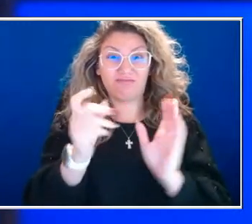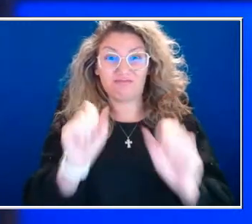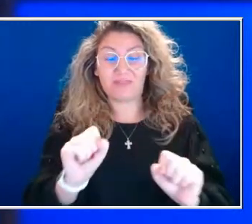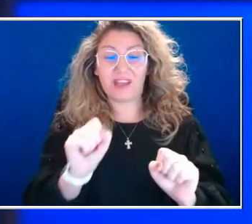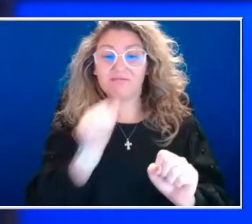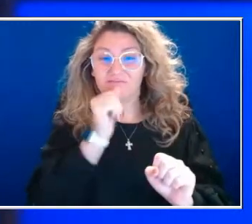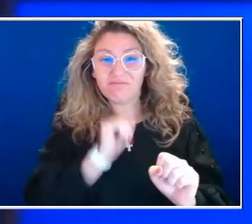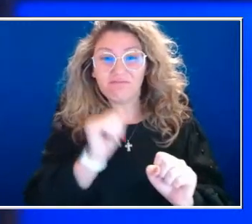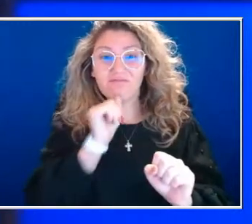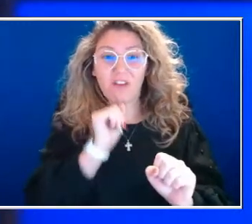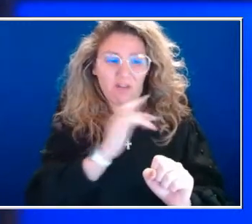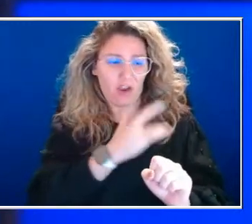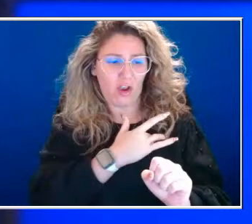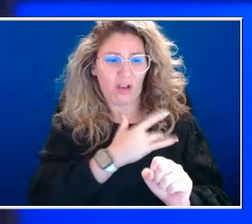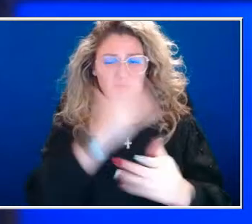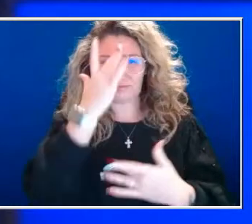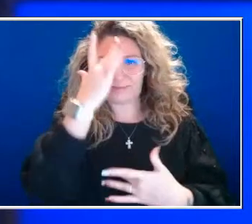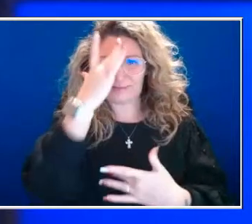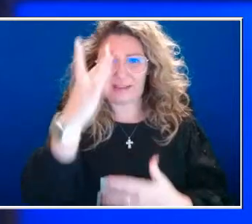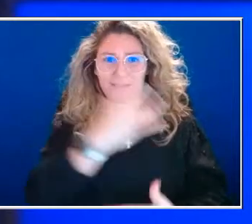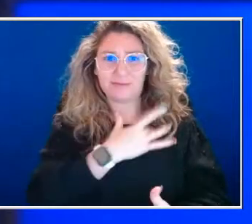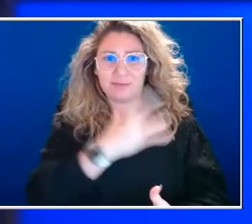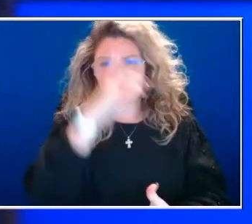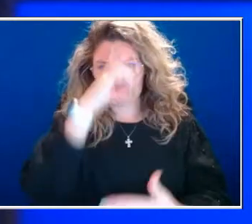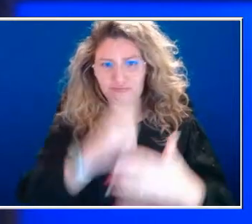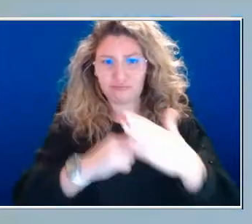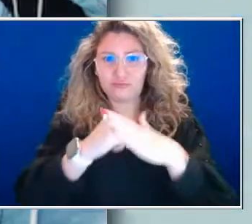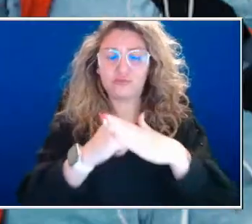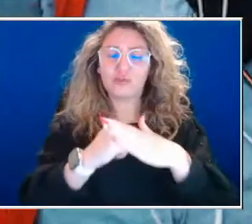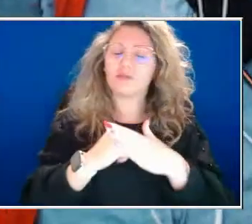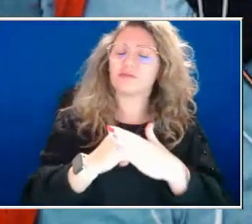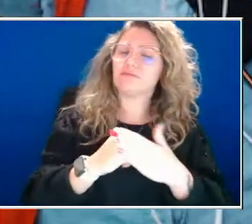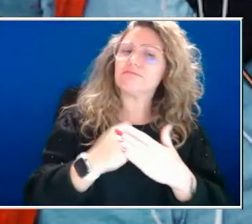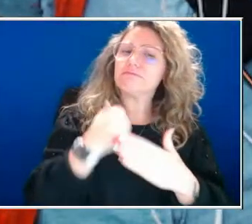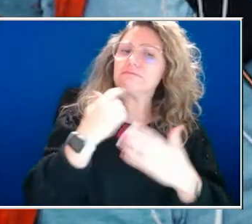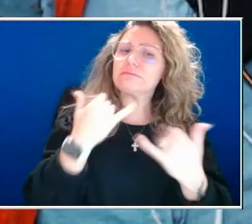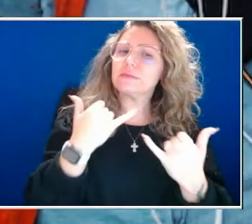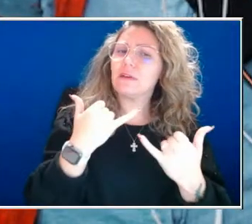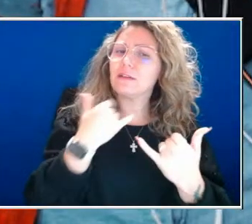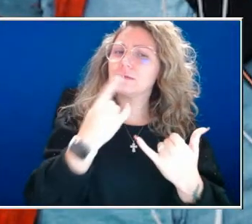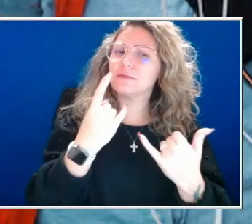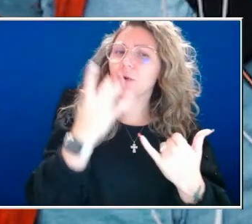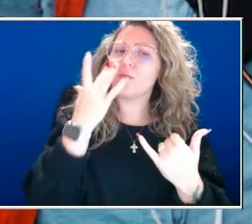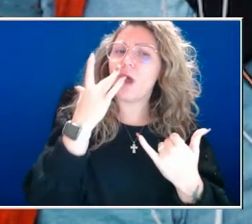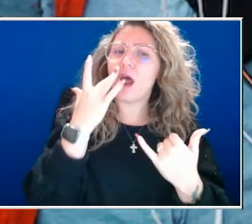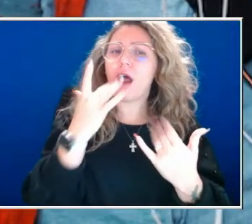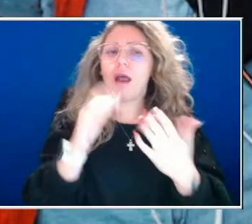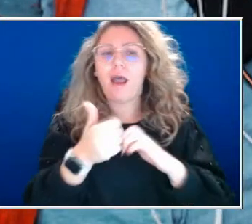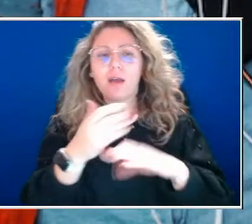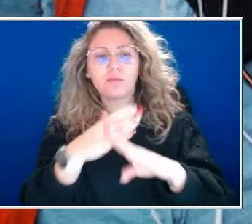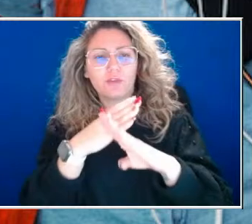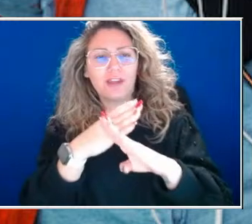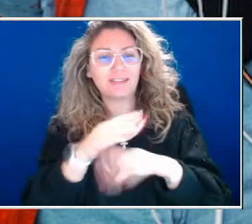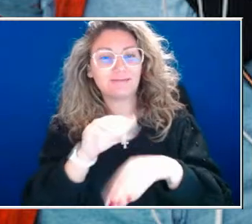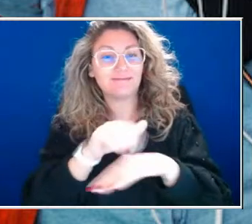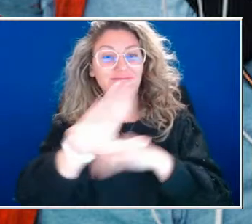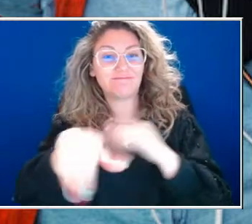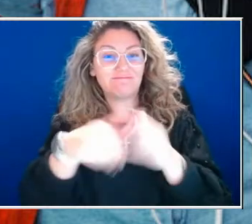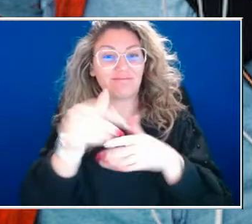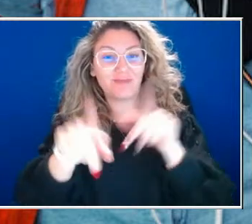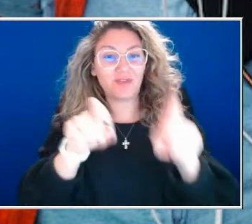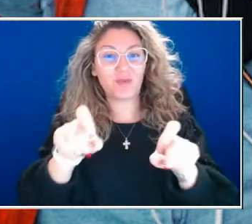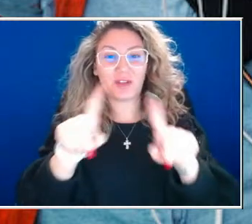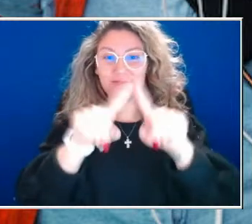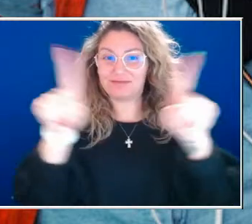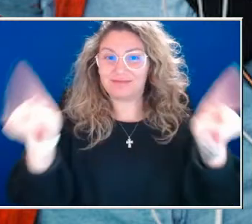out why and what you can do to prevent it. So make sure you get your questions sent in to us on YouTube, Facebook, and the Medical News Network. You can find links